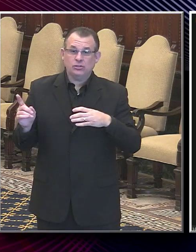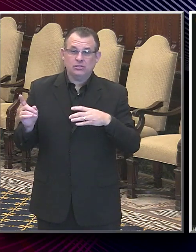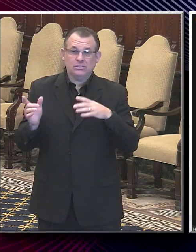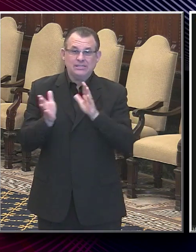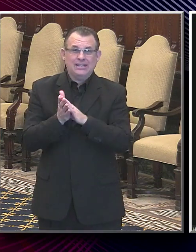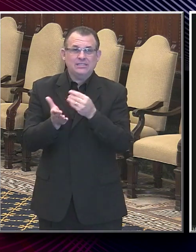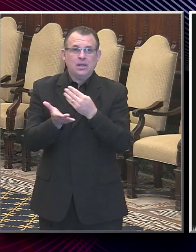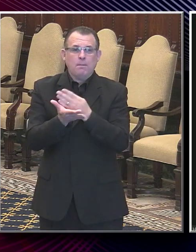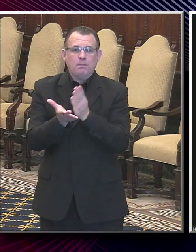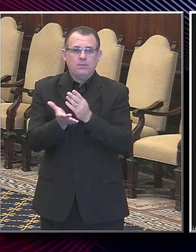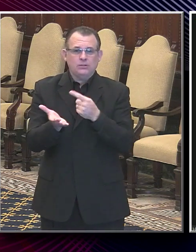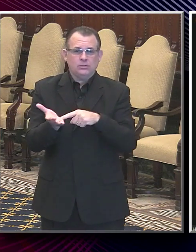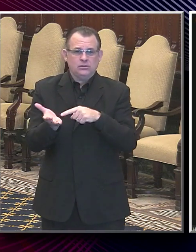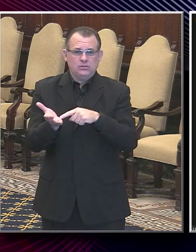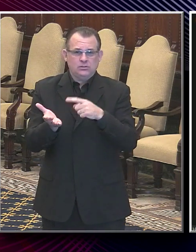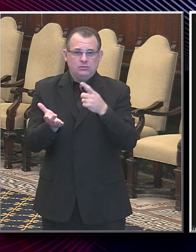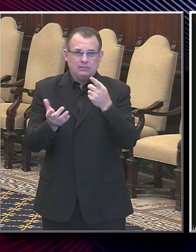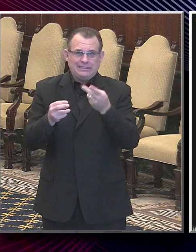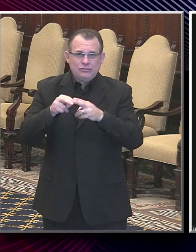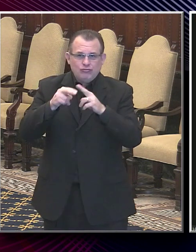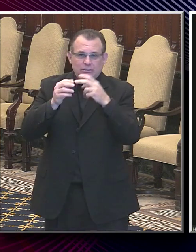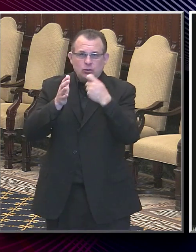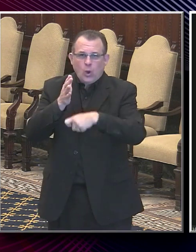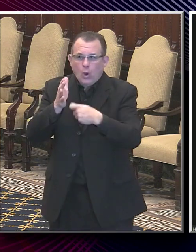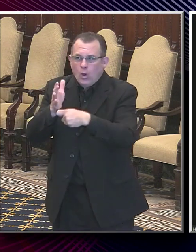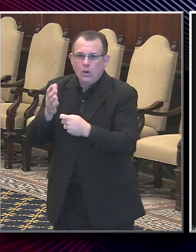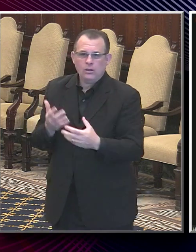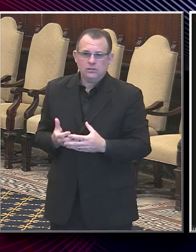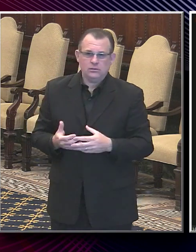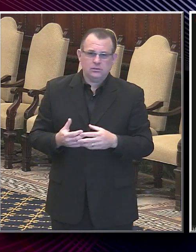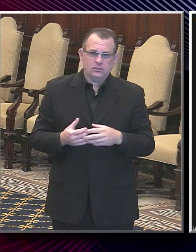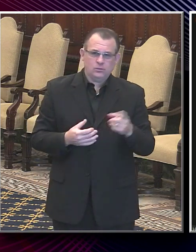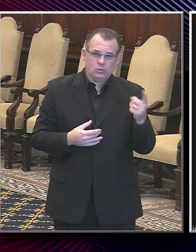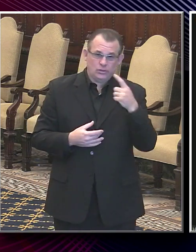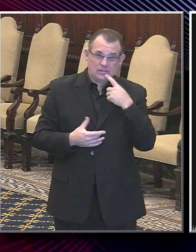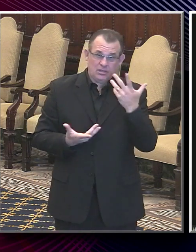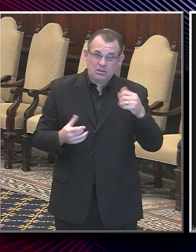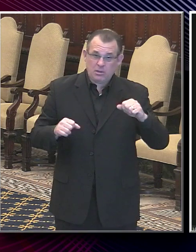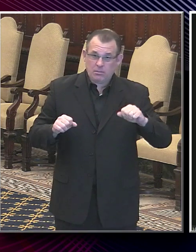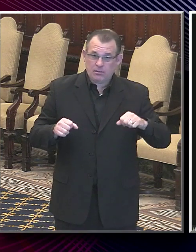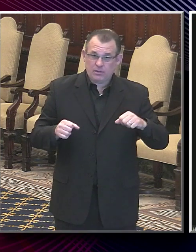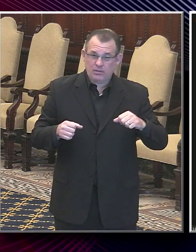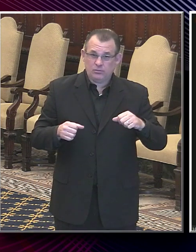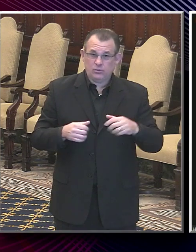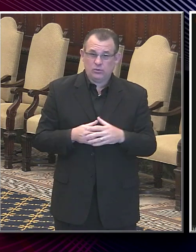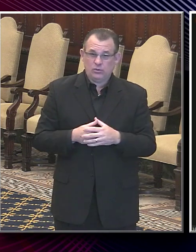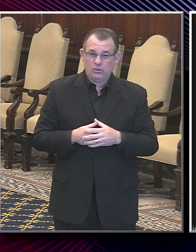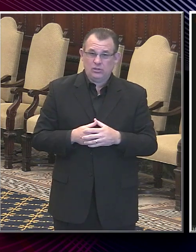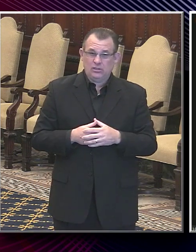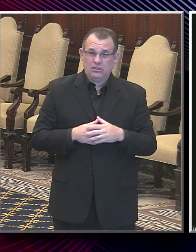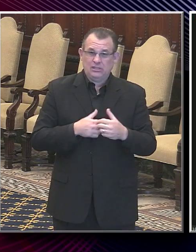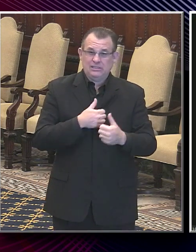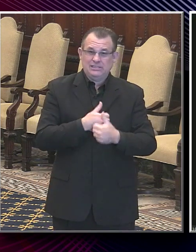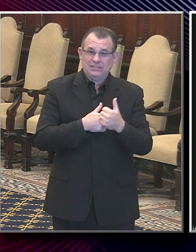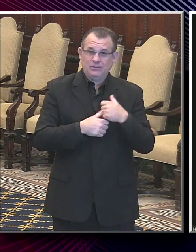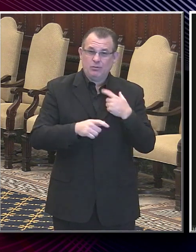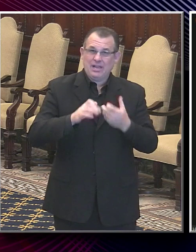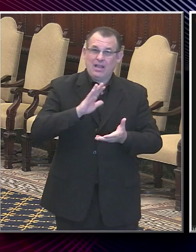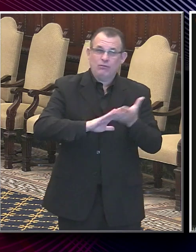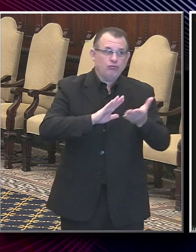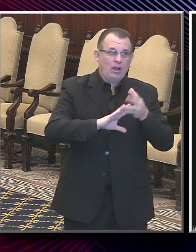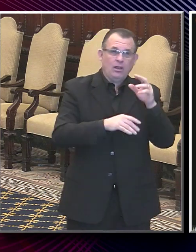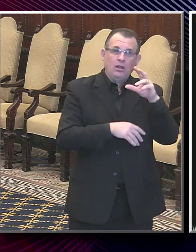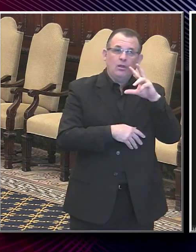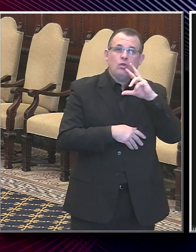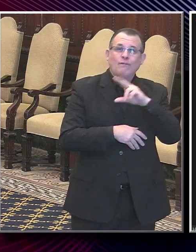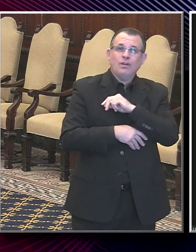the increase in cost of paper ballots. She said, we're in danger of not being able to run the November election. What's your response to that, and what can be done